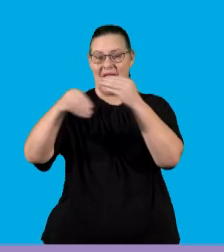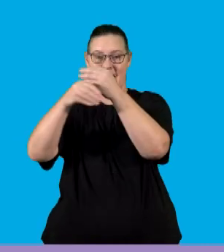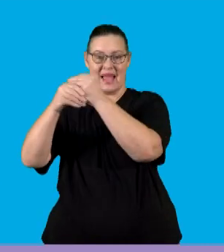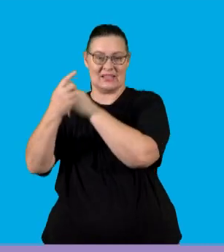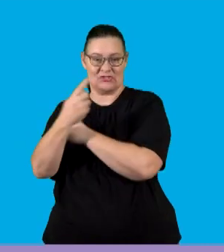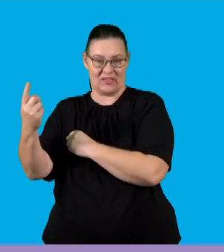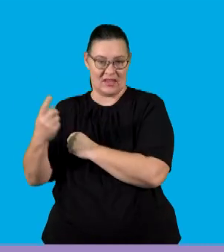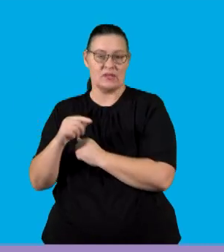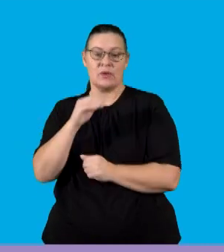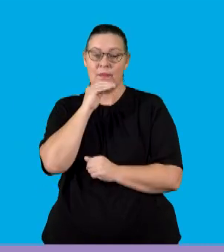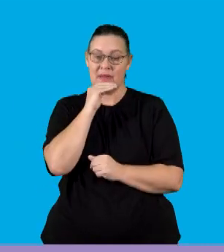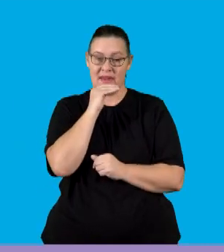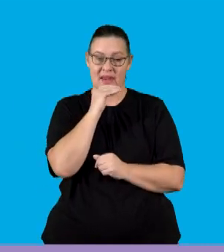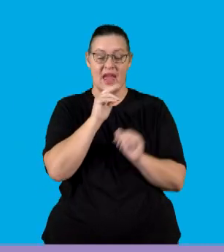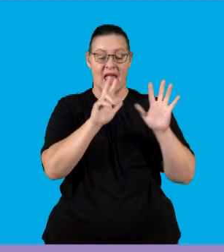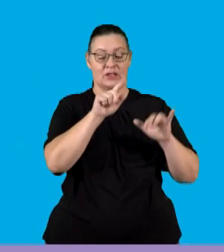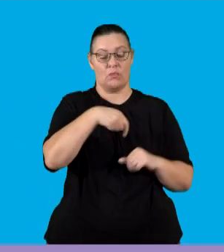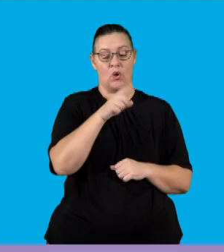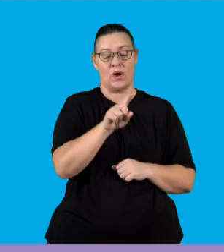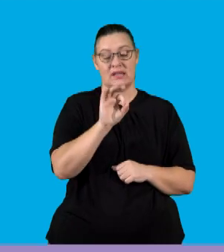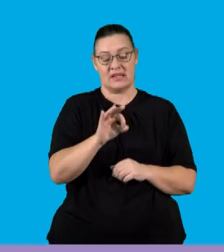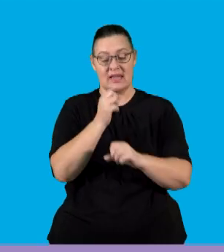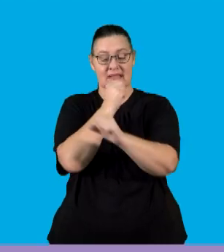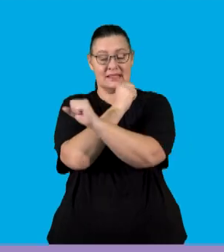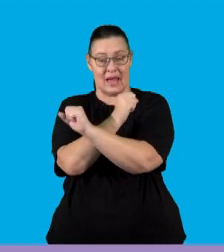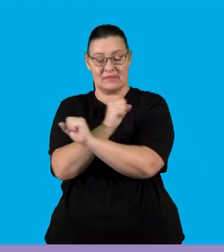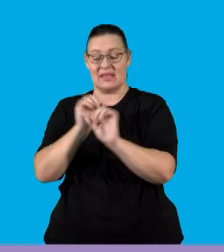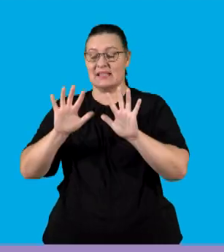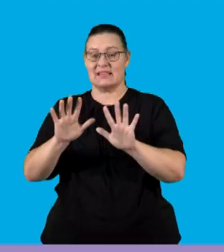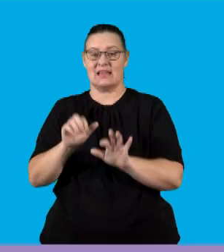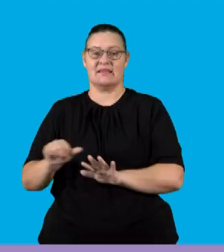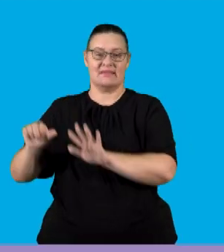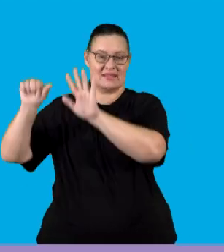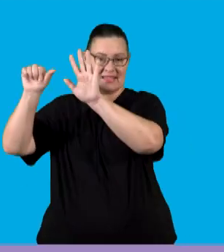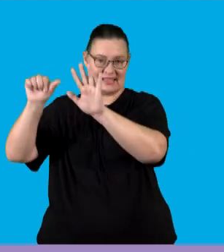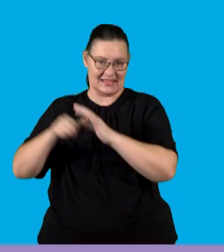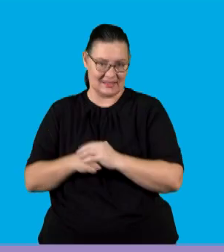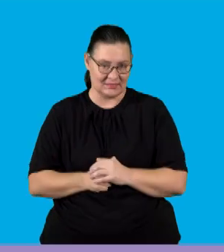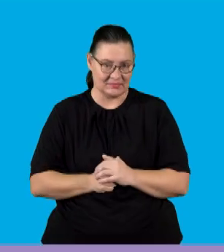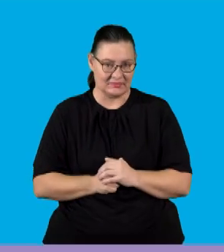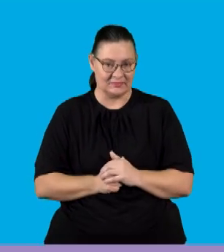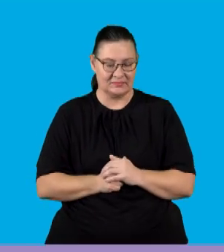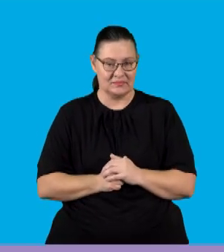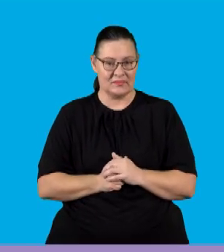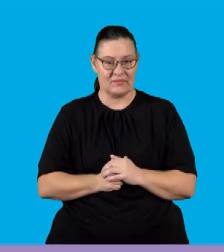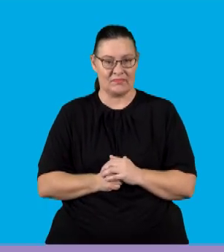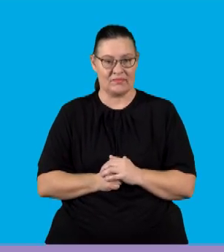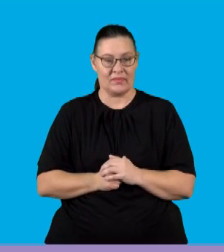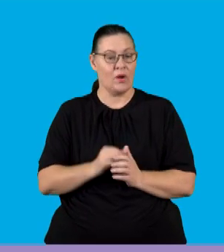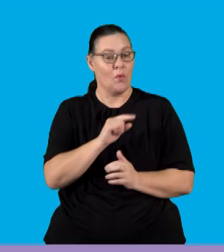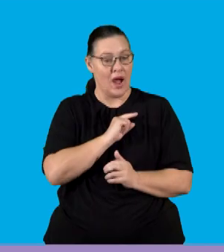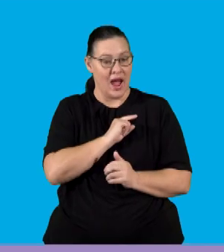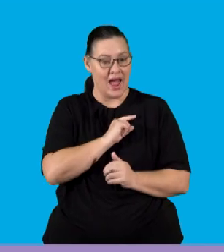that means that it is going to be 8,13 multiplied by 10 exponent 6, only because